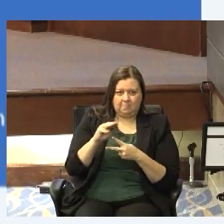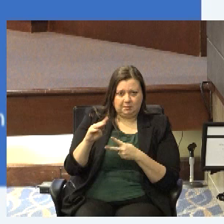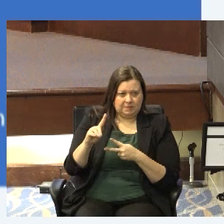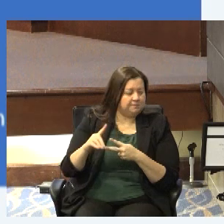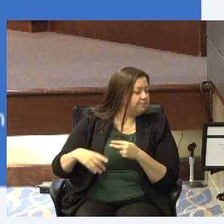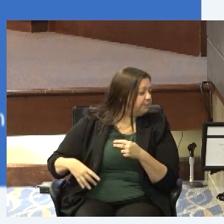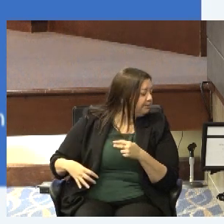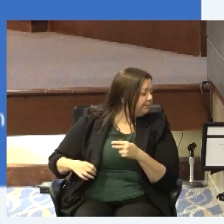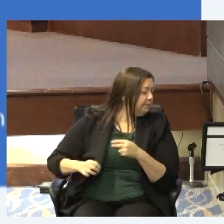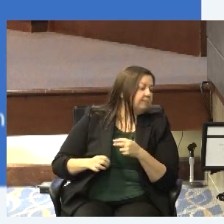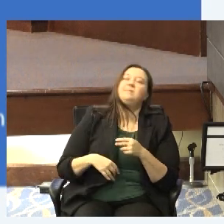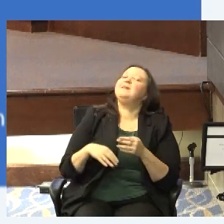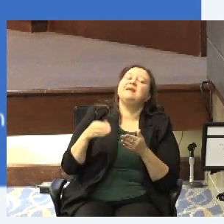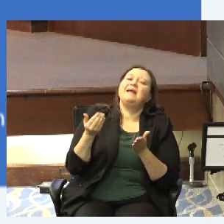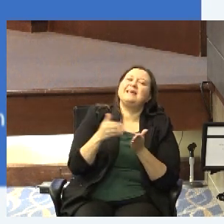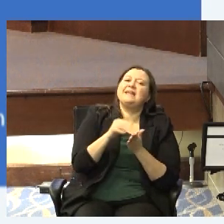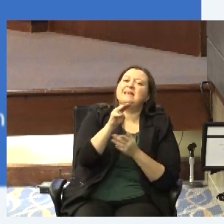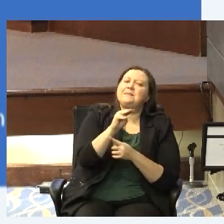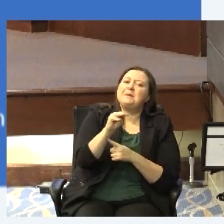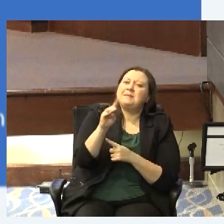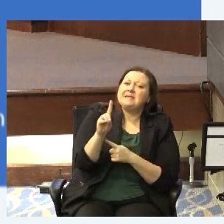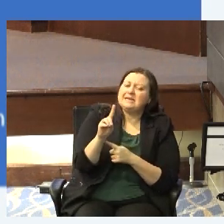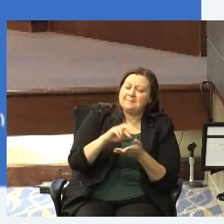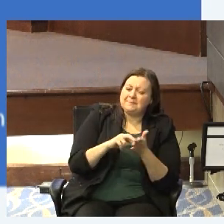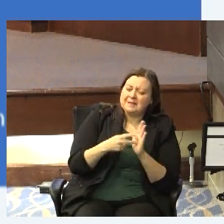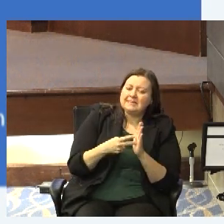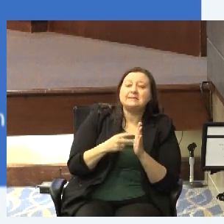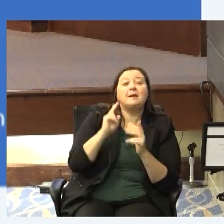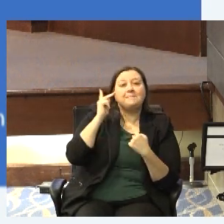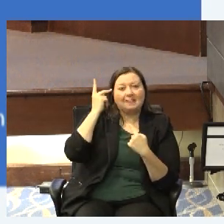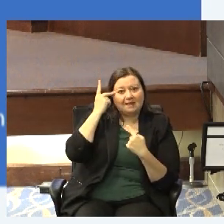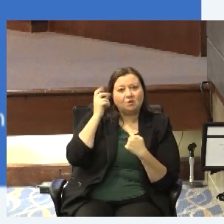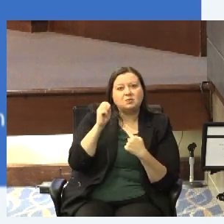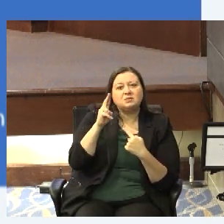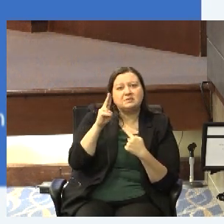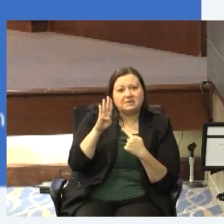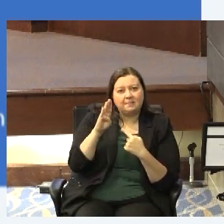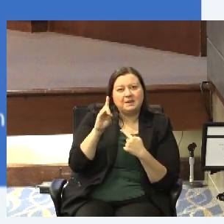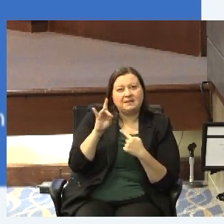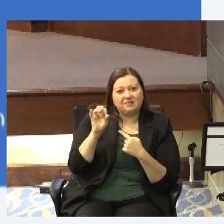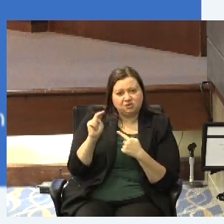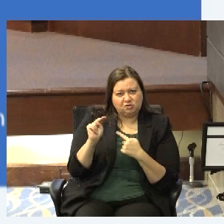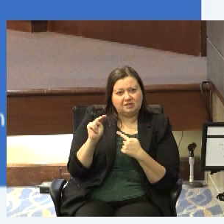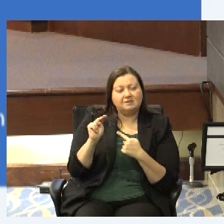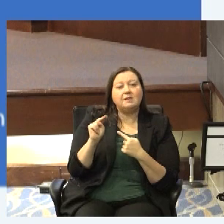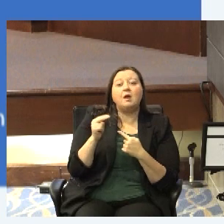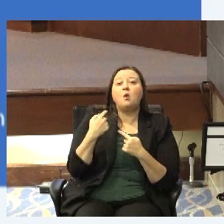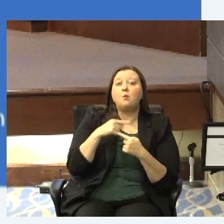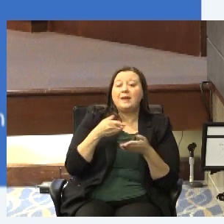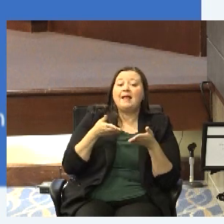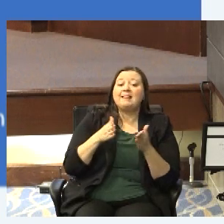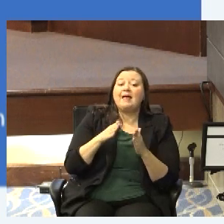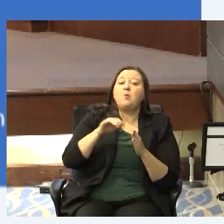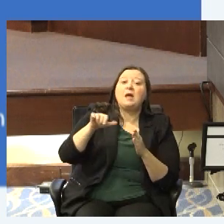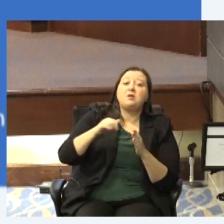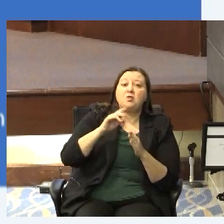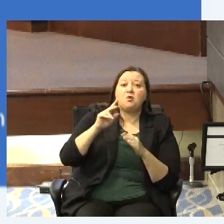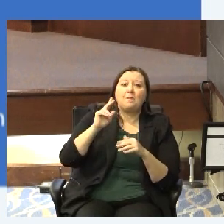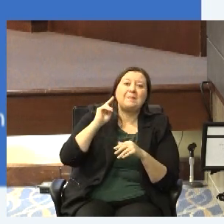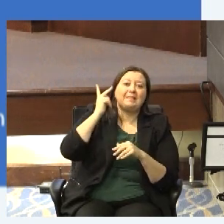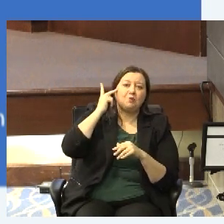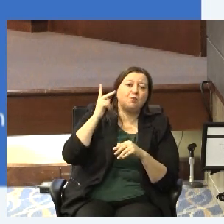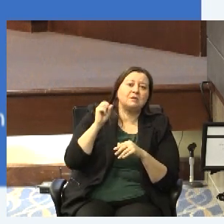So again, what is an MMD? It's a political subdivision of the state. So what we are in fact doing is consenting to have another political